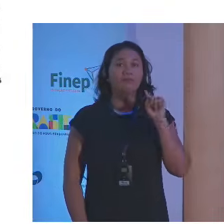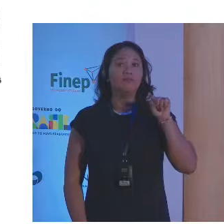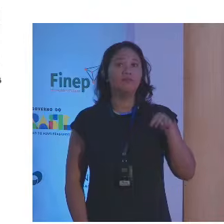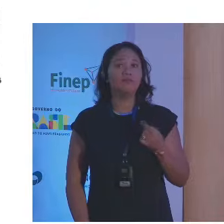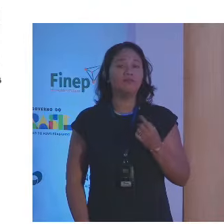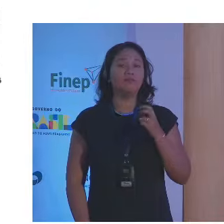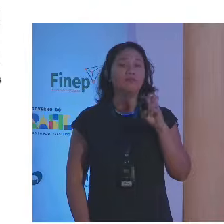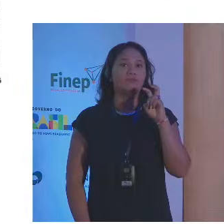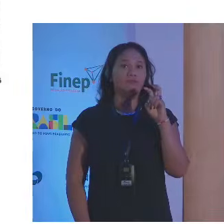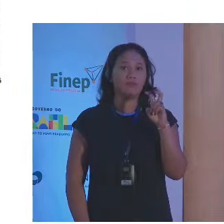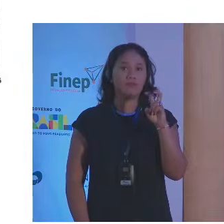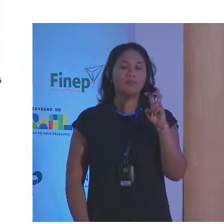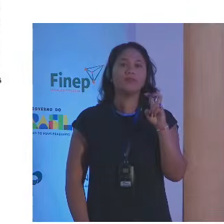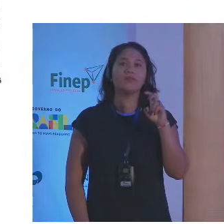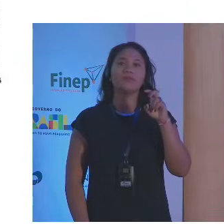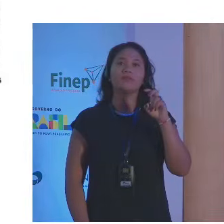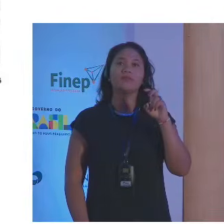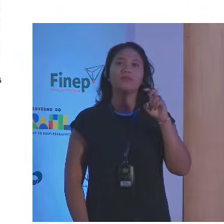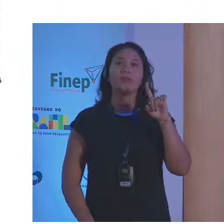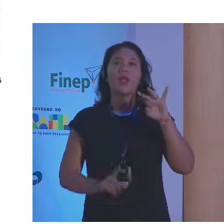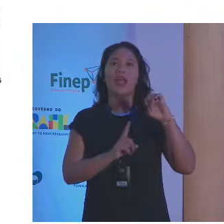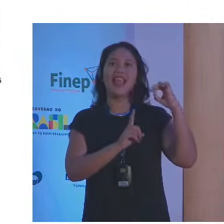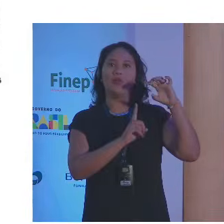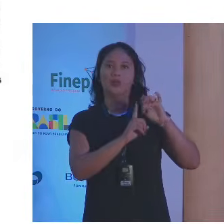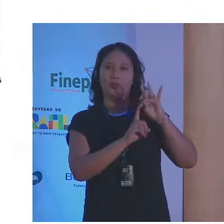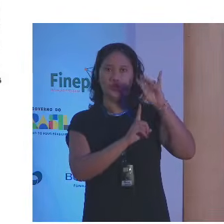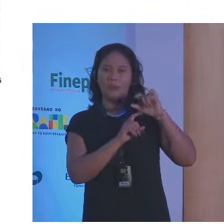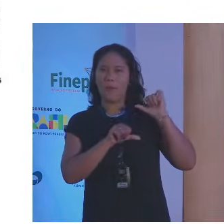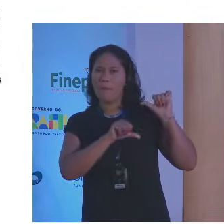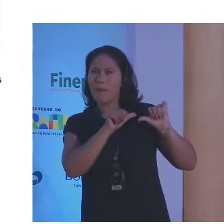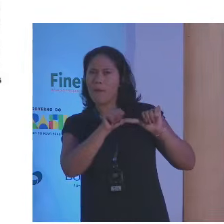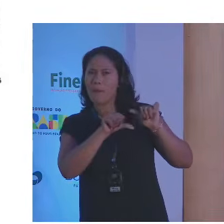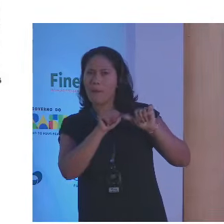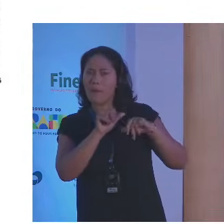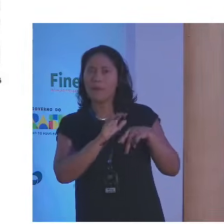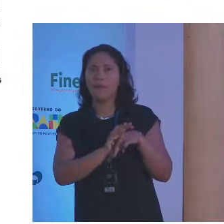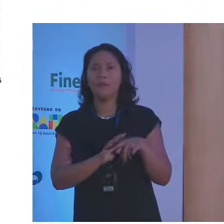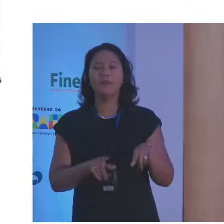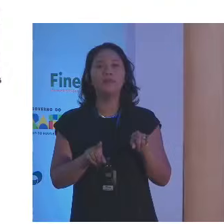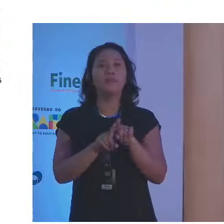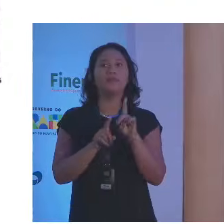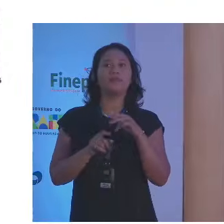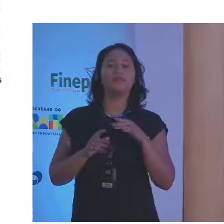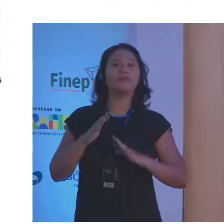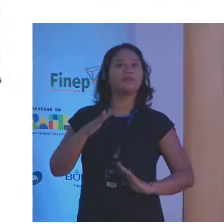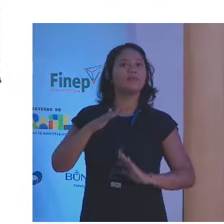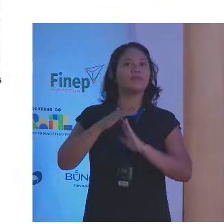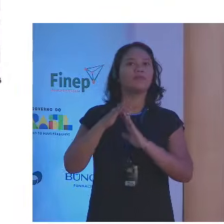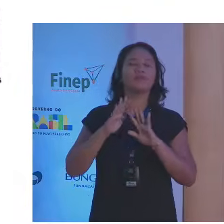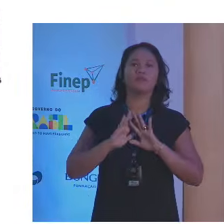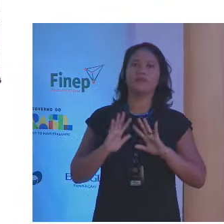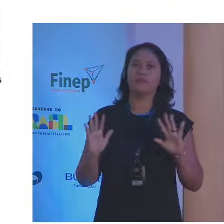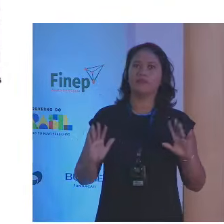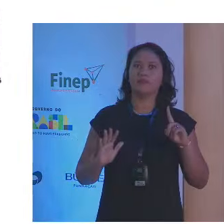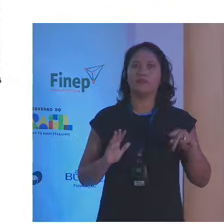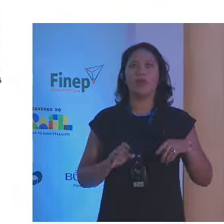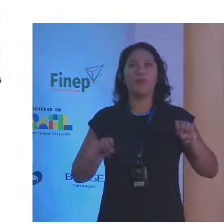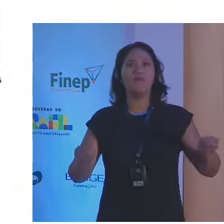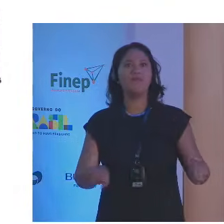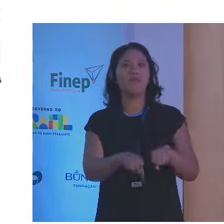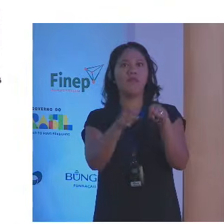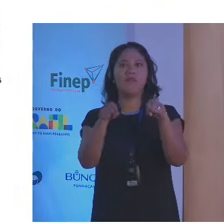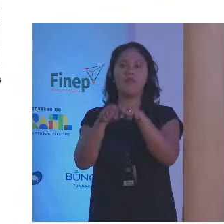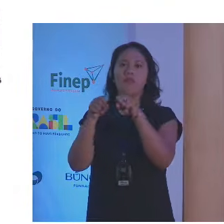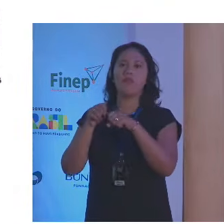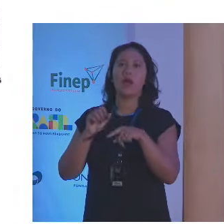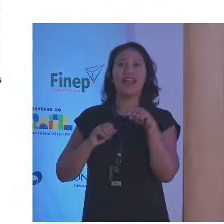1.5% sea change, that's the upper limit for destruction of the reef.